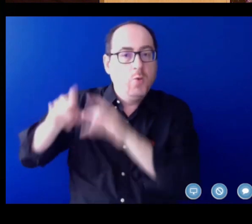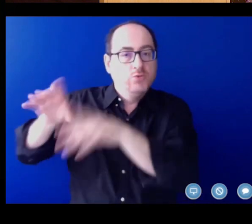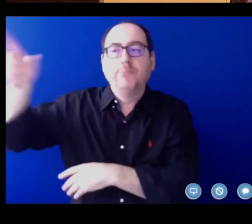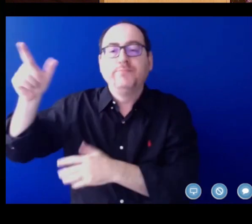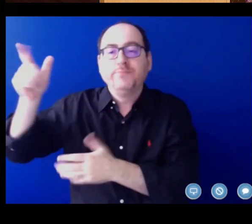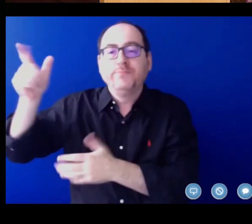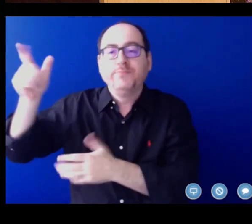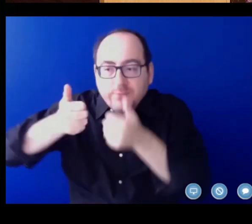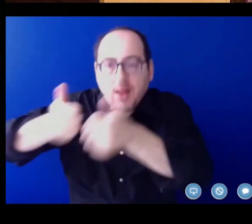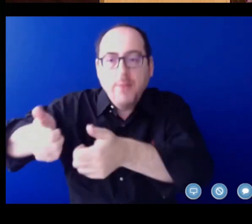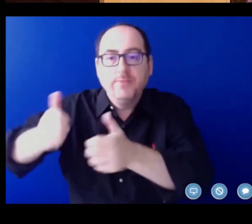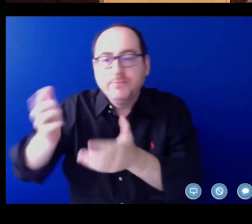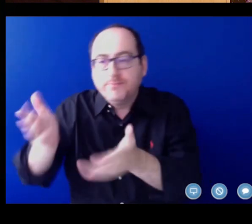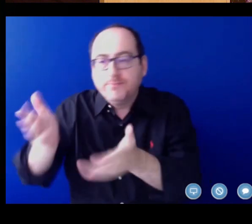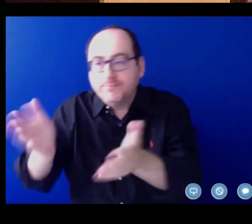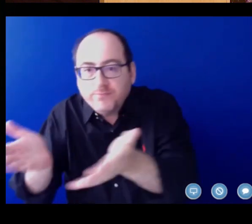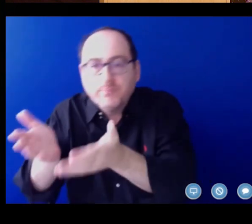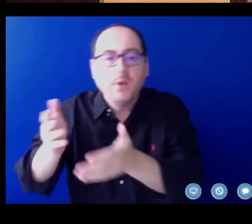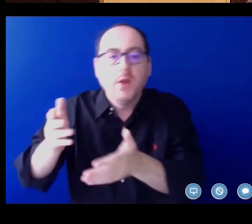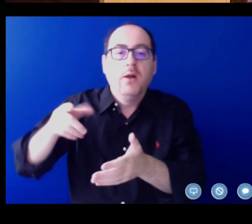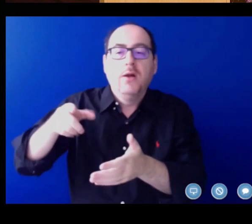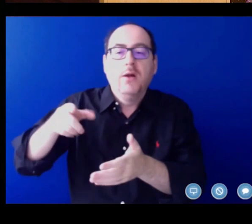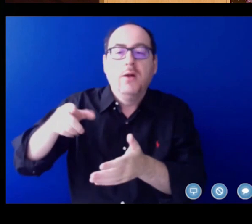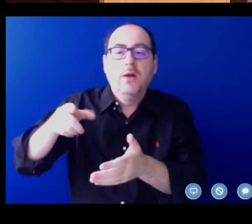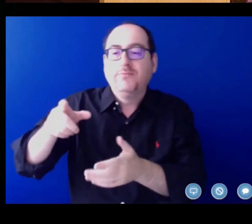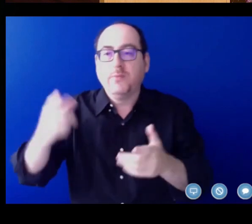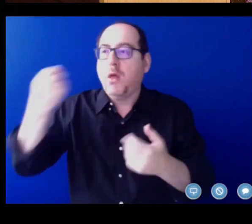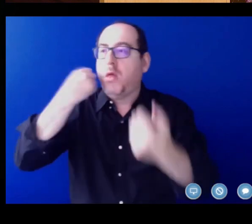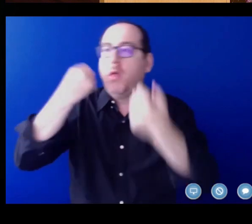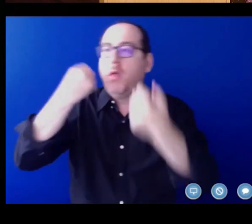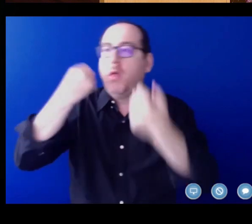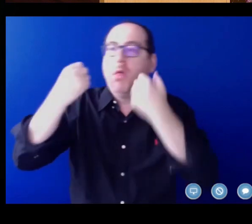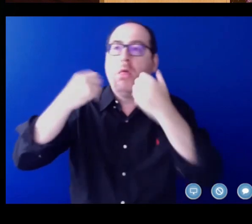this area has been in partnership with them, and I'm drawing very heavily on some of their